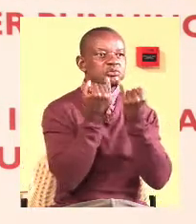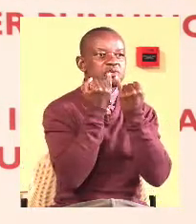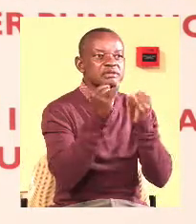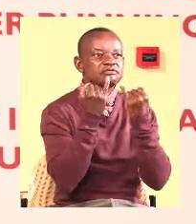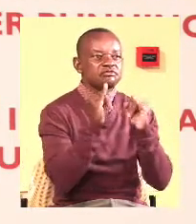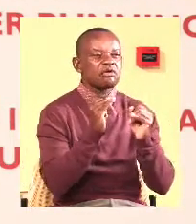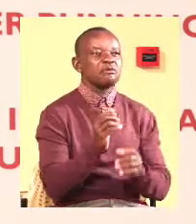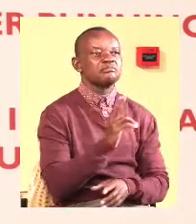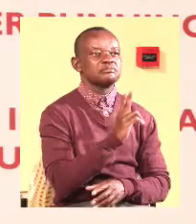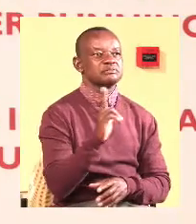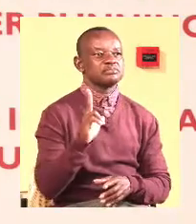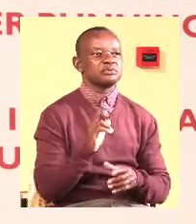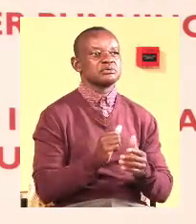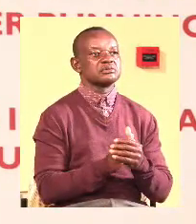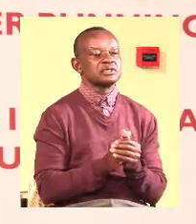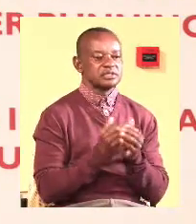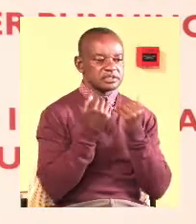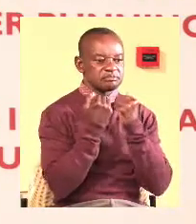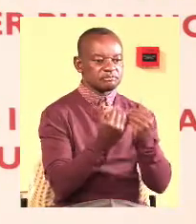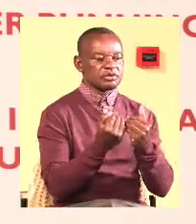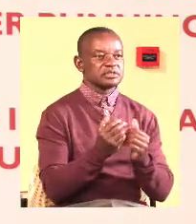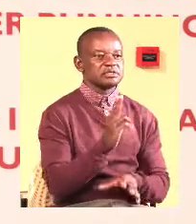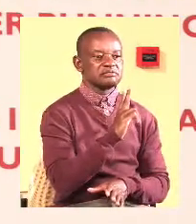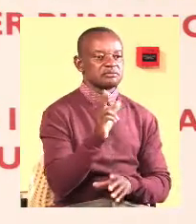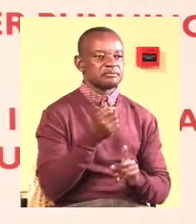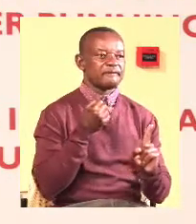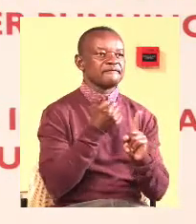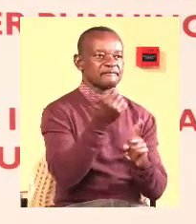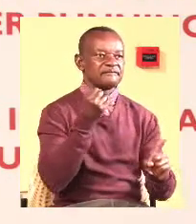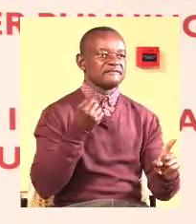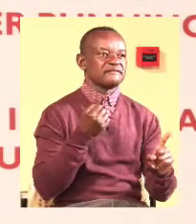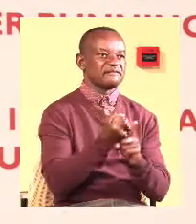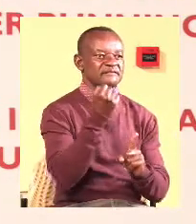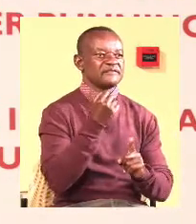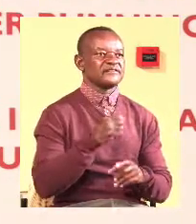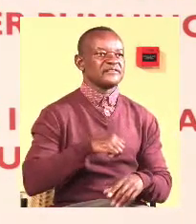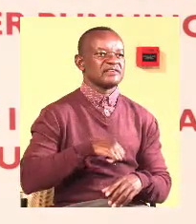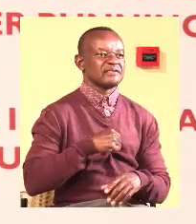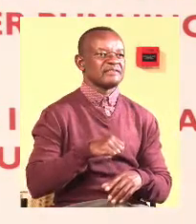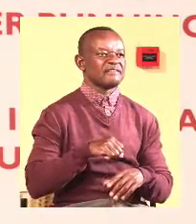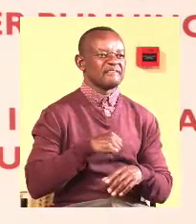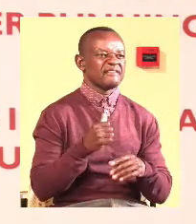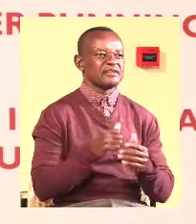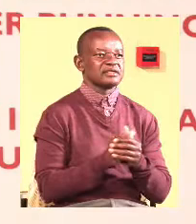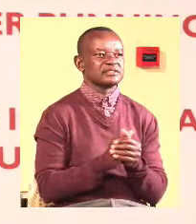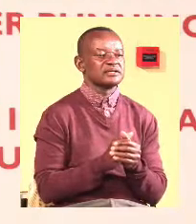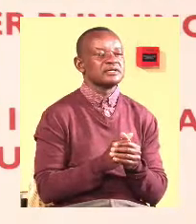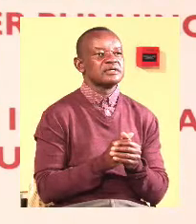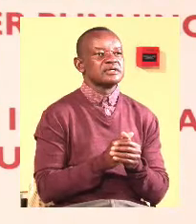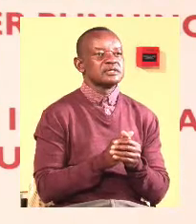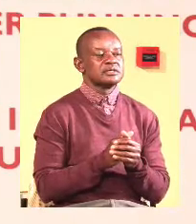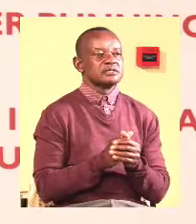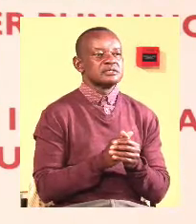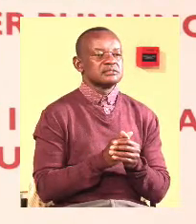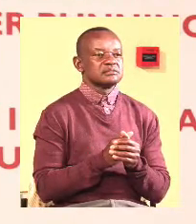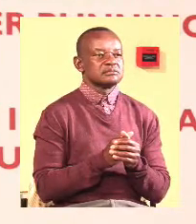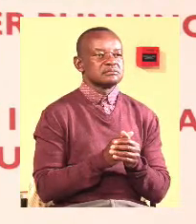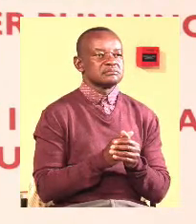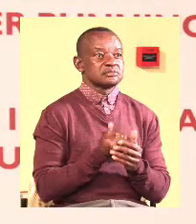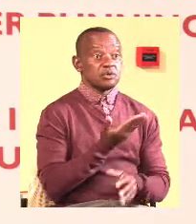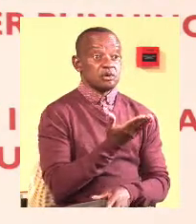this enemy, which is a common enemy, is affecting everyone from all walks of